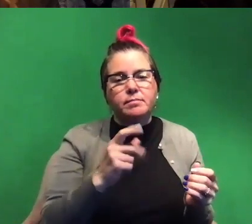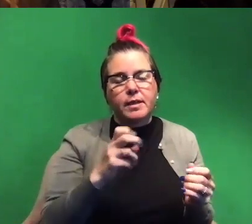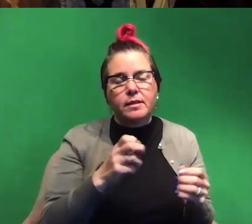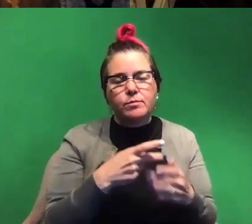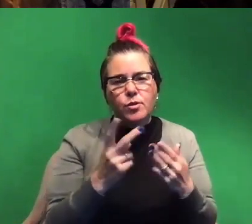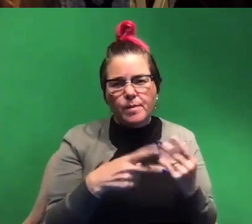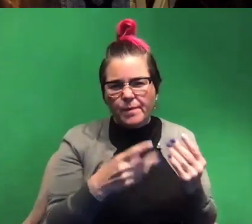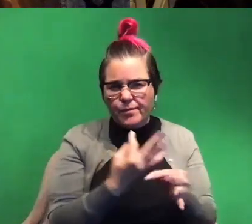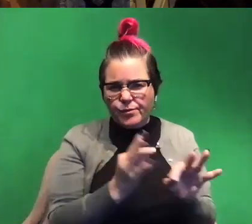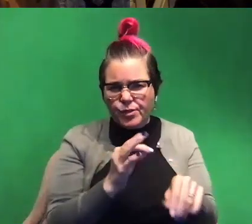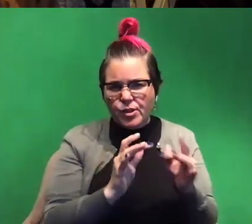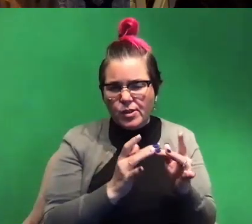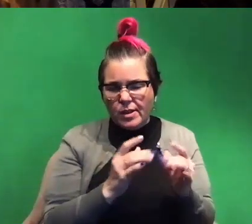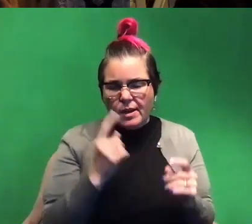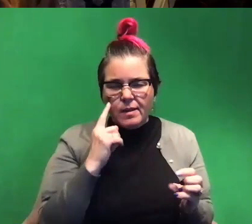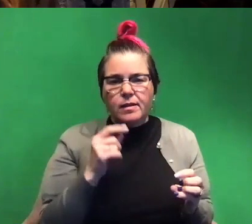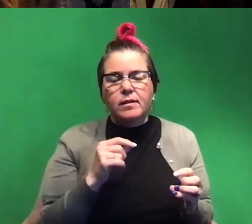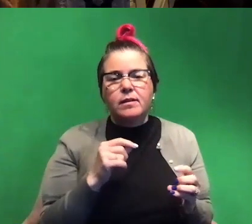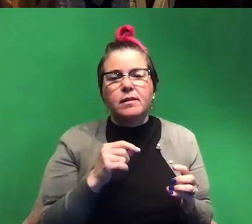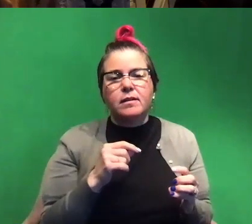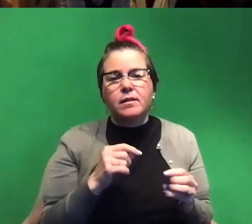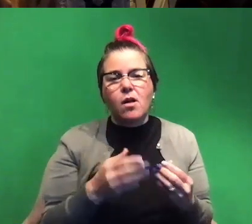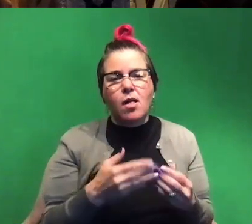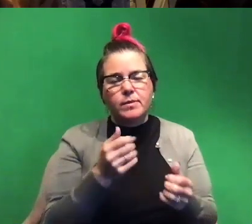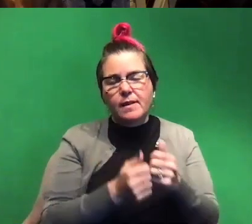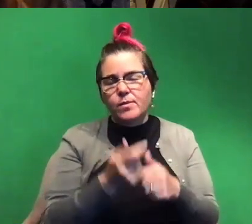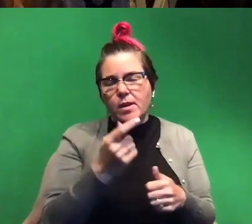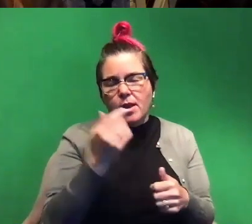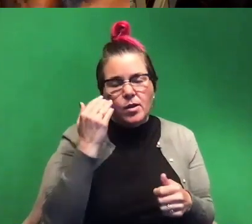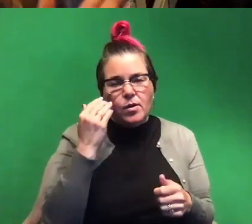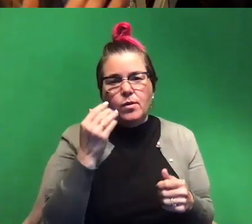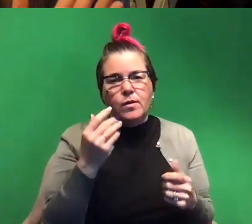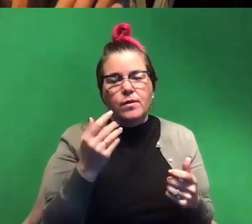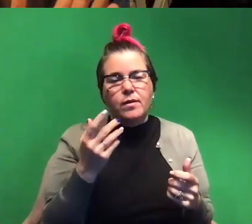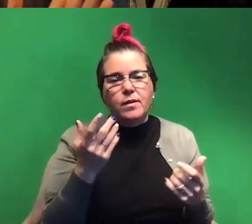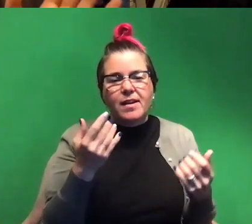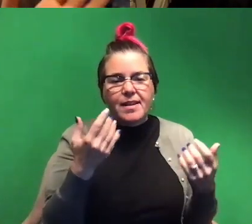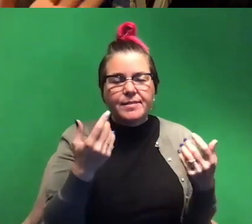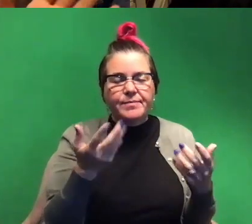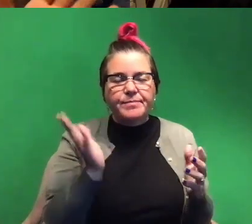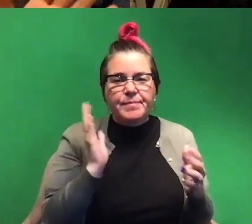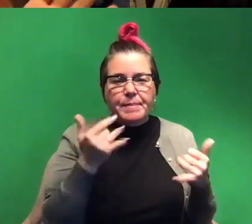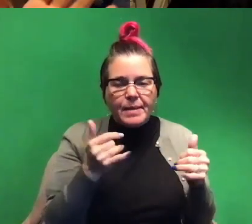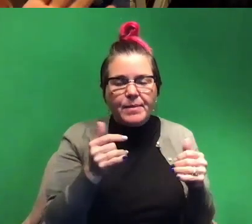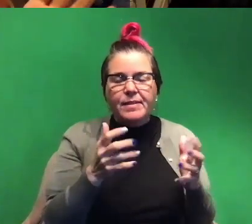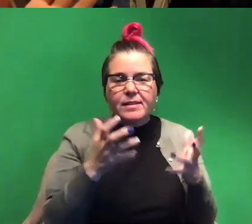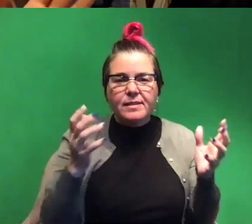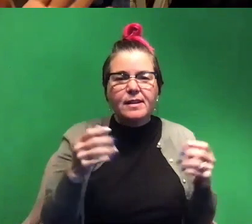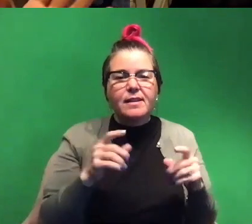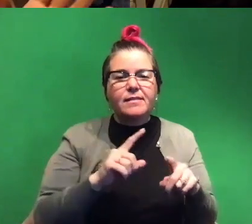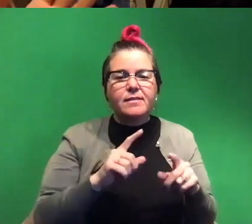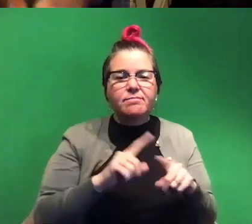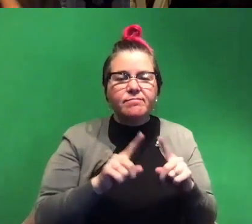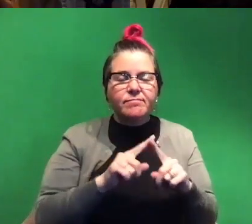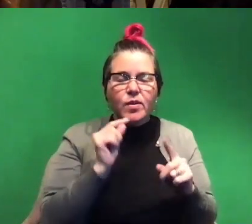online, and that one, I think almost everybody I know has like played with it a ton. They have all these amazing features to set